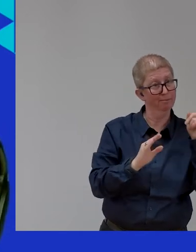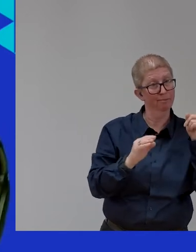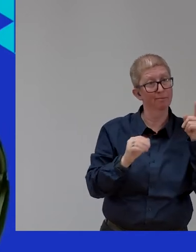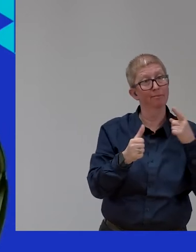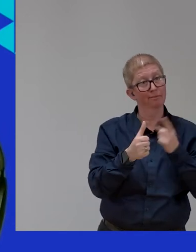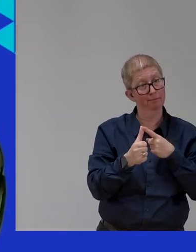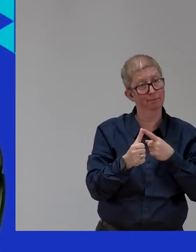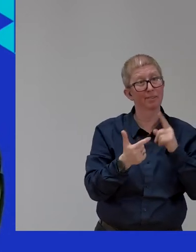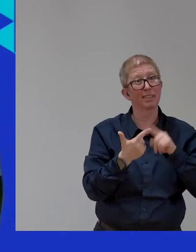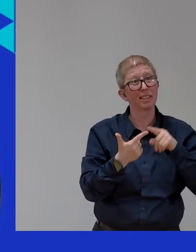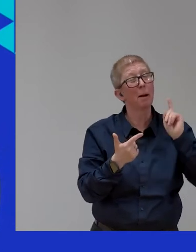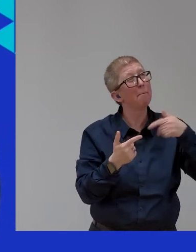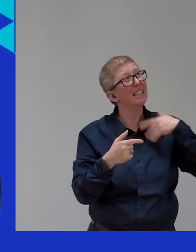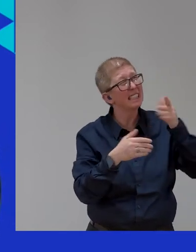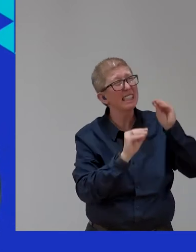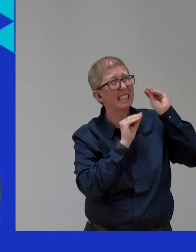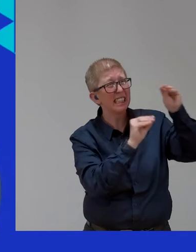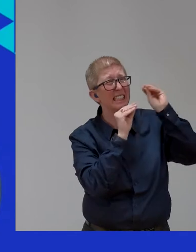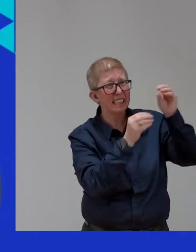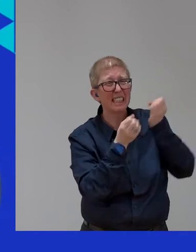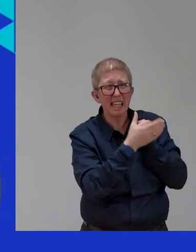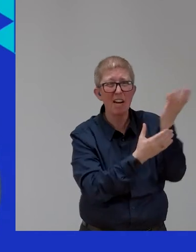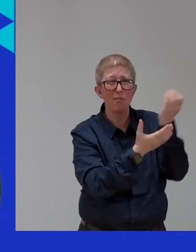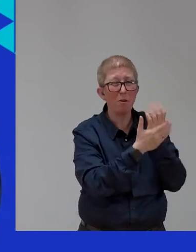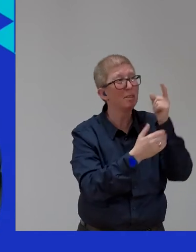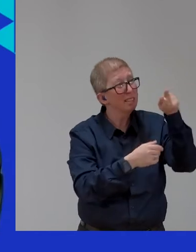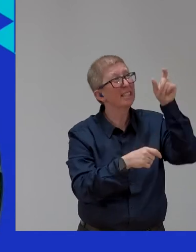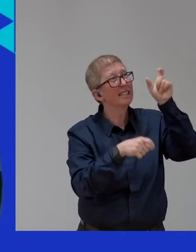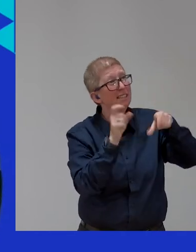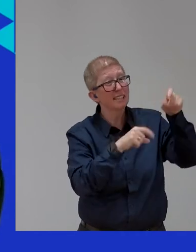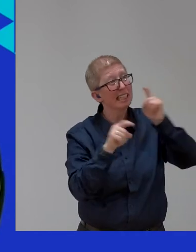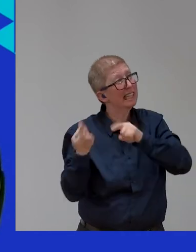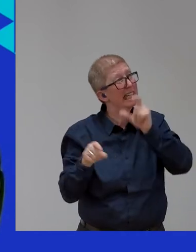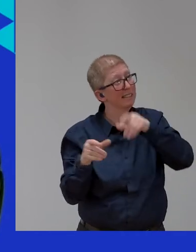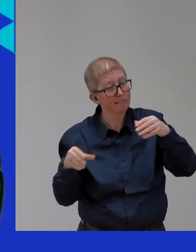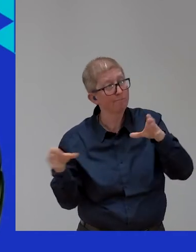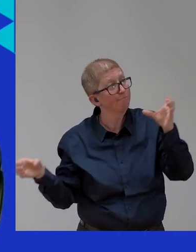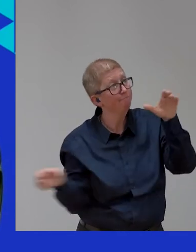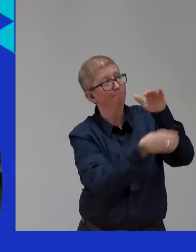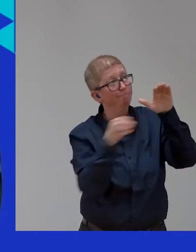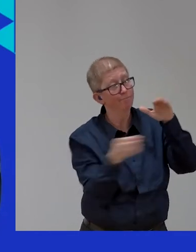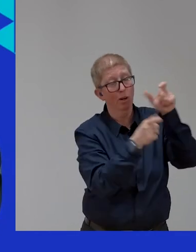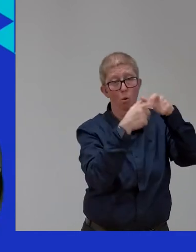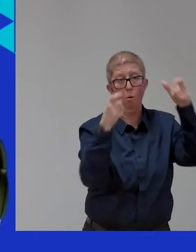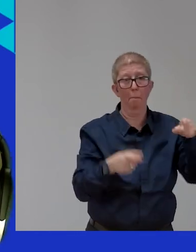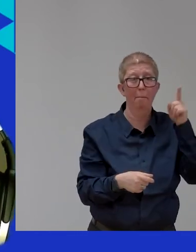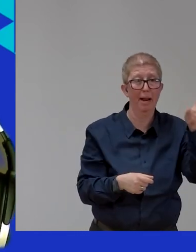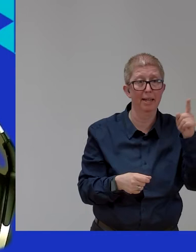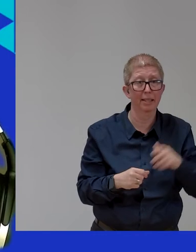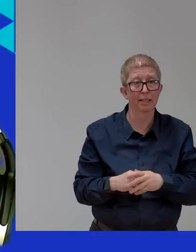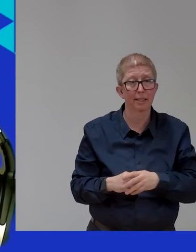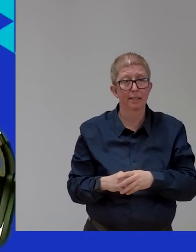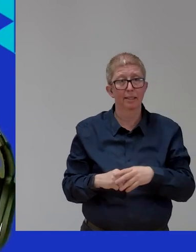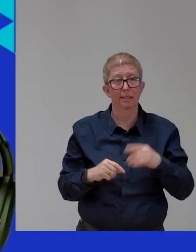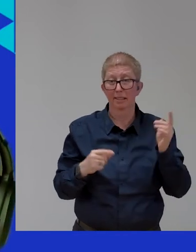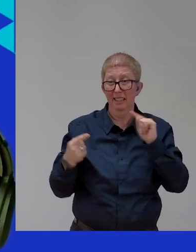the benefits in the wider diversity inclusion discussion of including people with disabilities as asset in the